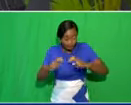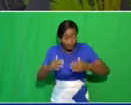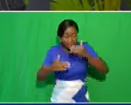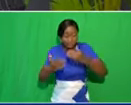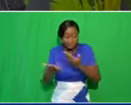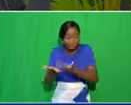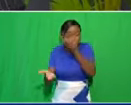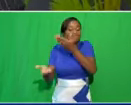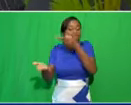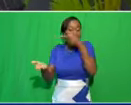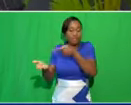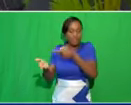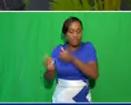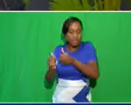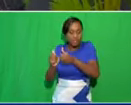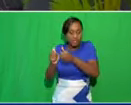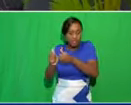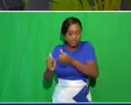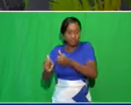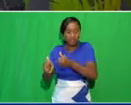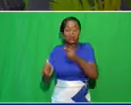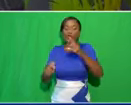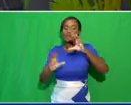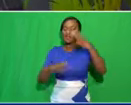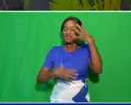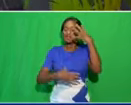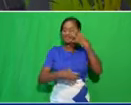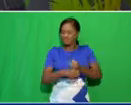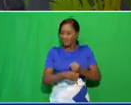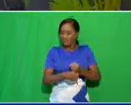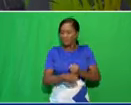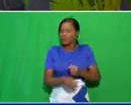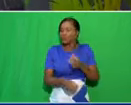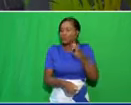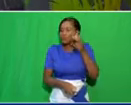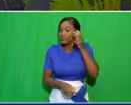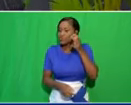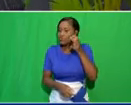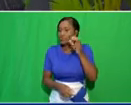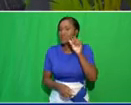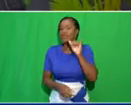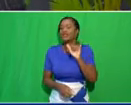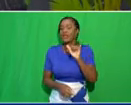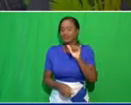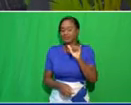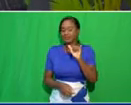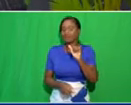by the data. So you can be confident as you listen to this consultation that that is so.